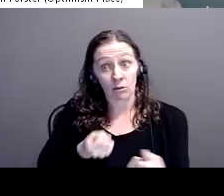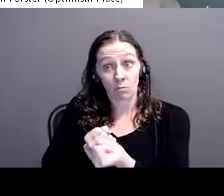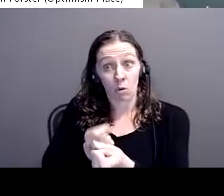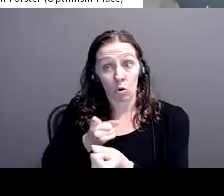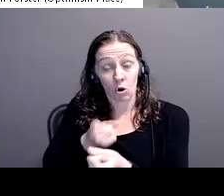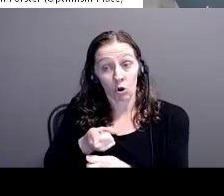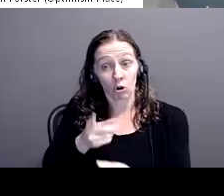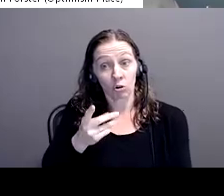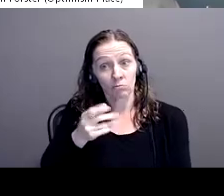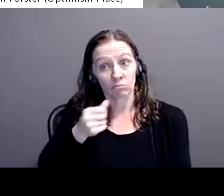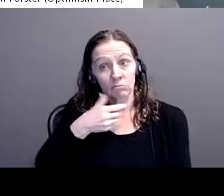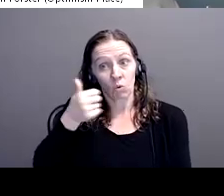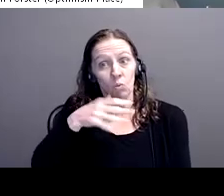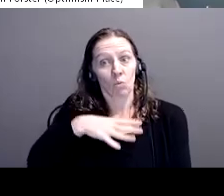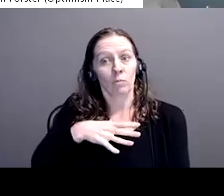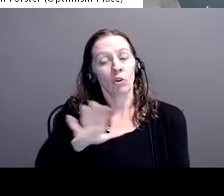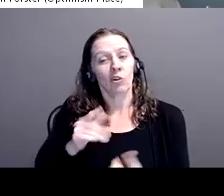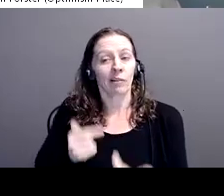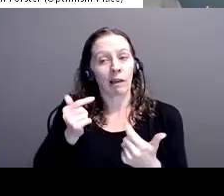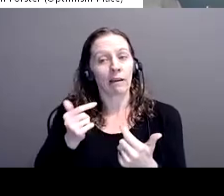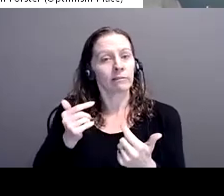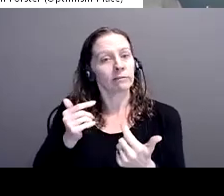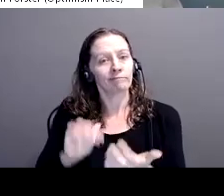she's entering a new chapter in her life?